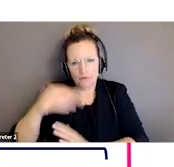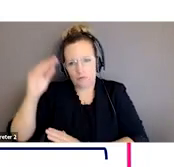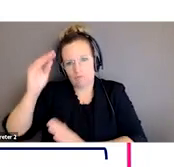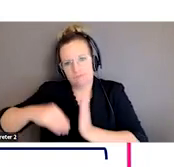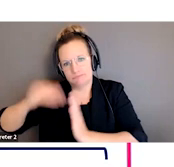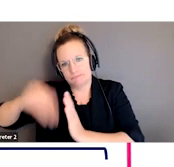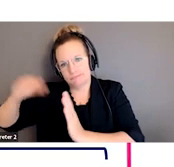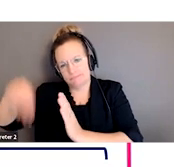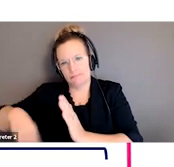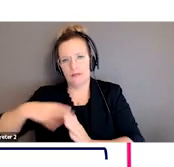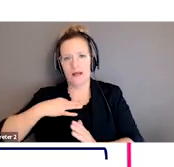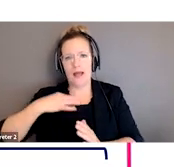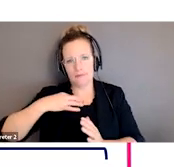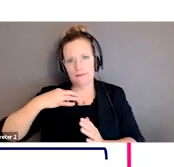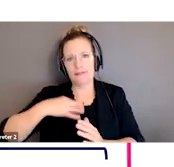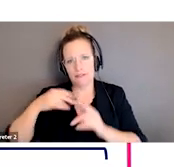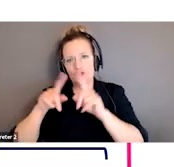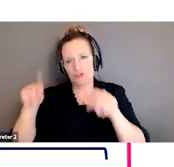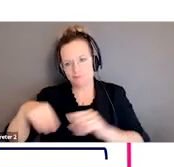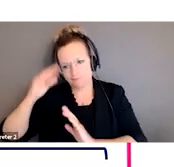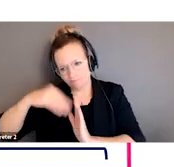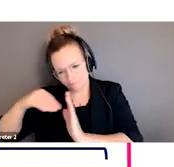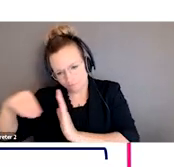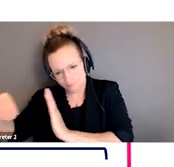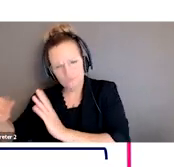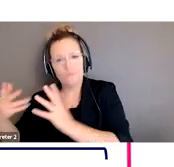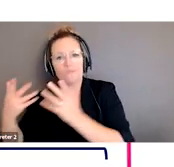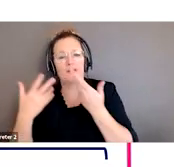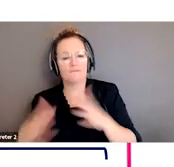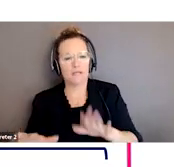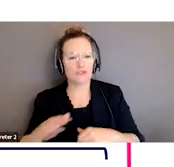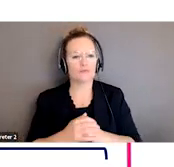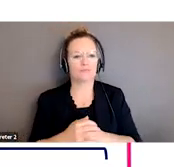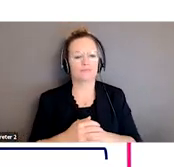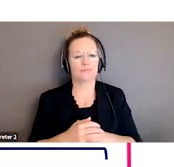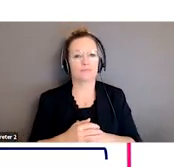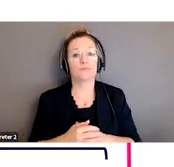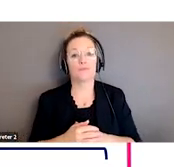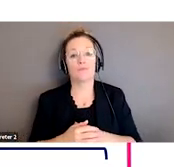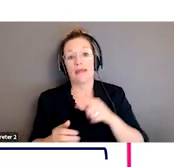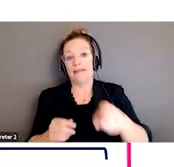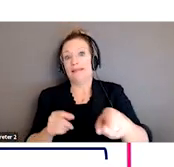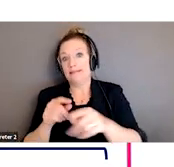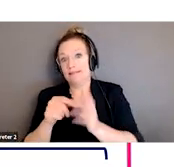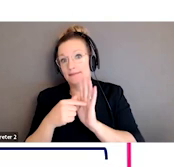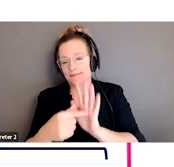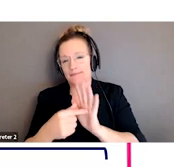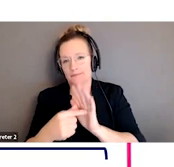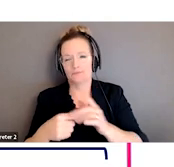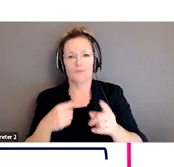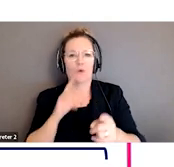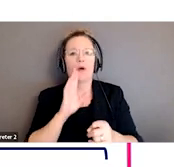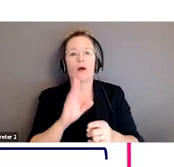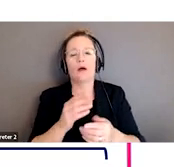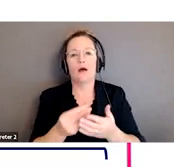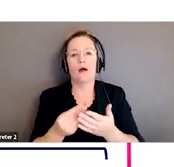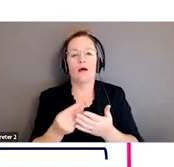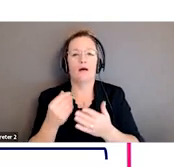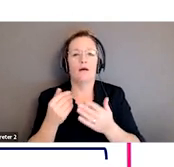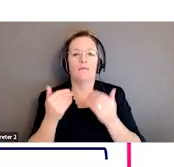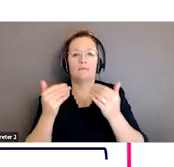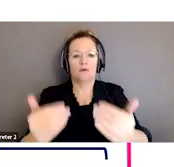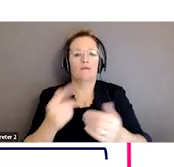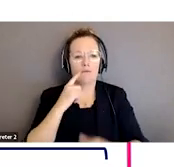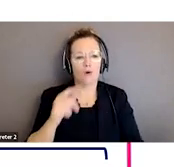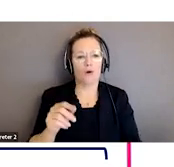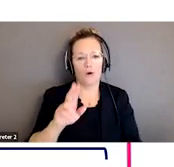application. And then we'll file you, in this particular scenario, we're filing a U.S. provisional. A U.S. provisional